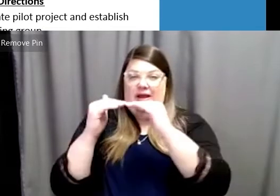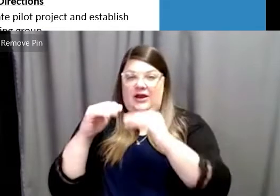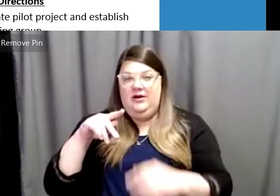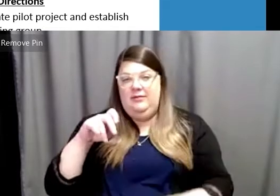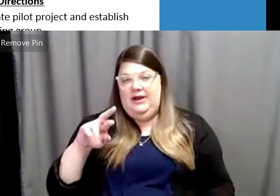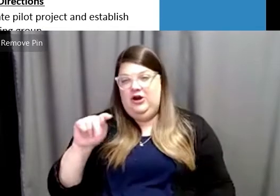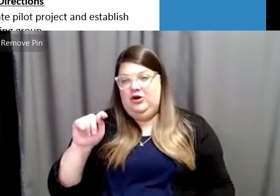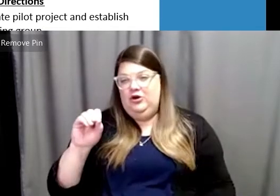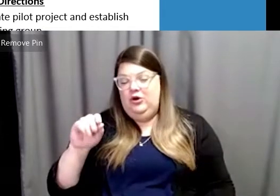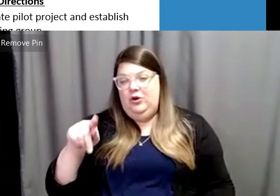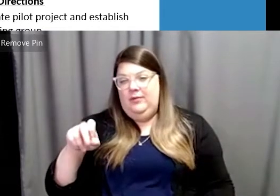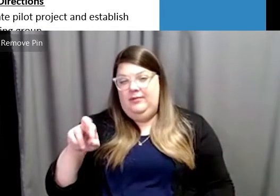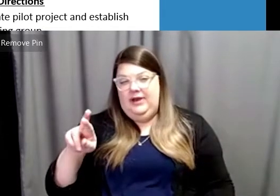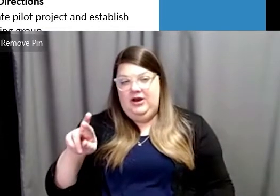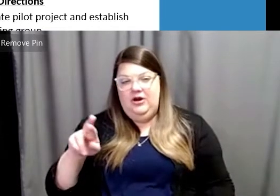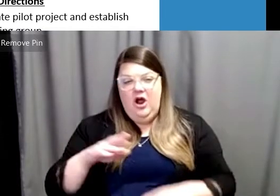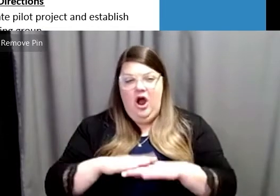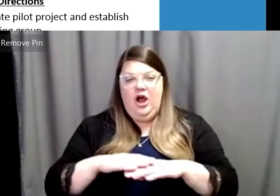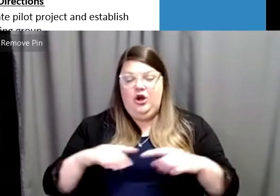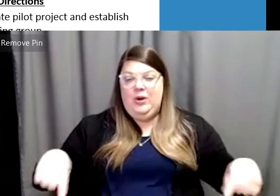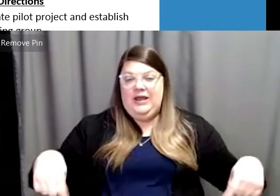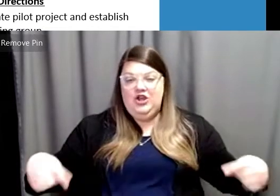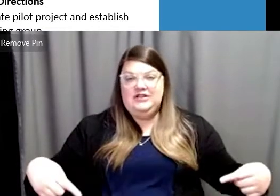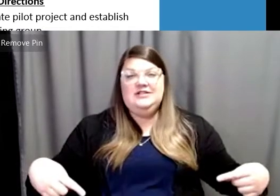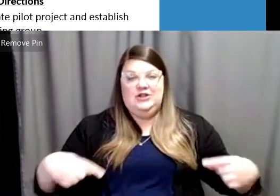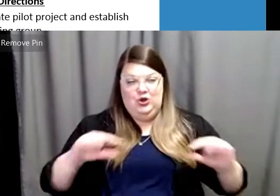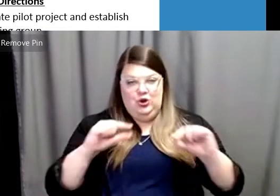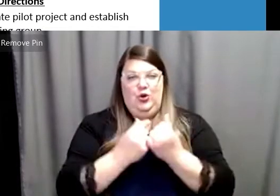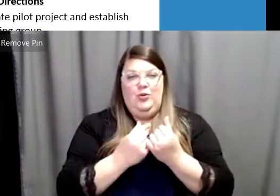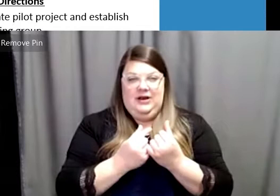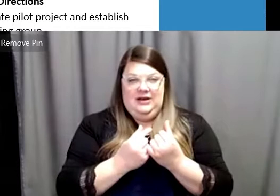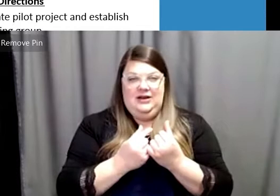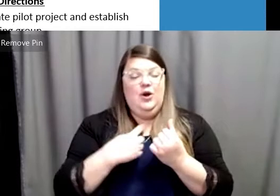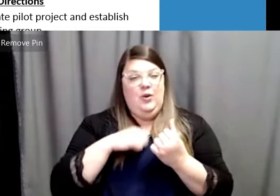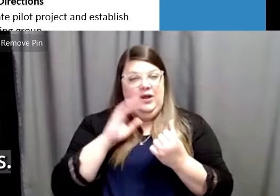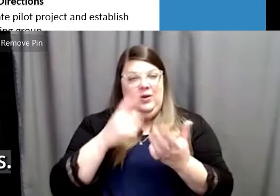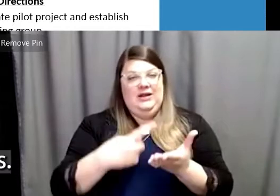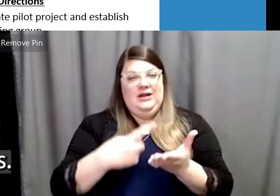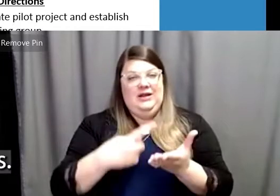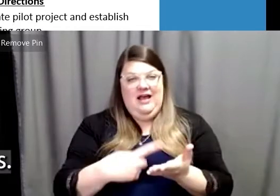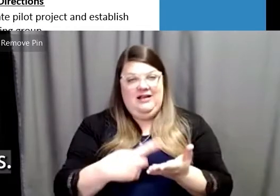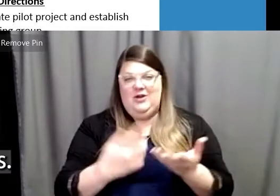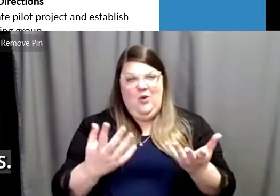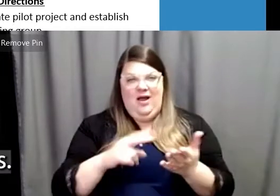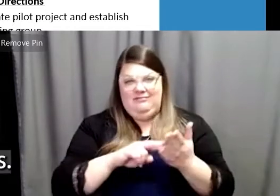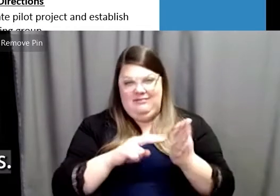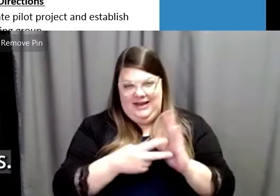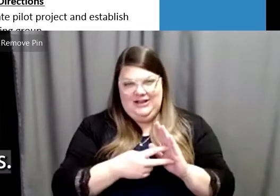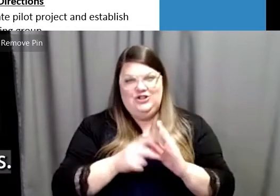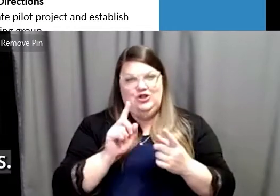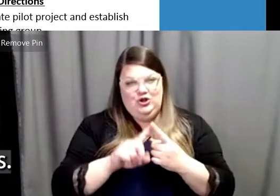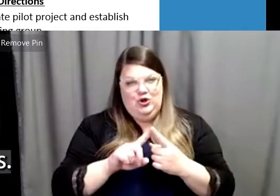Wheels group. And we are going to discuss what it means to